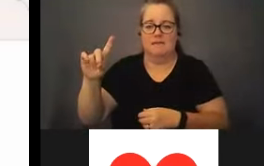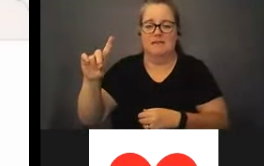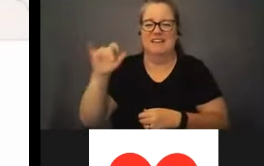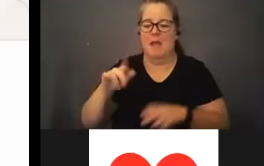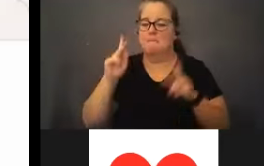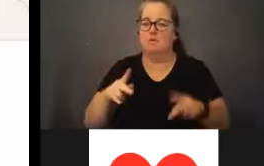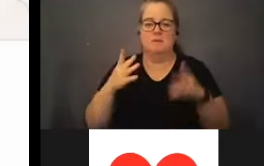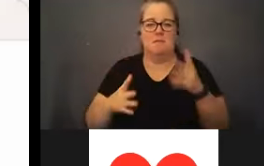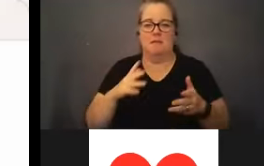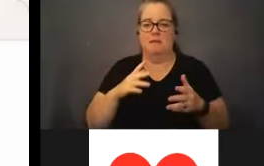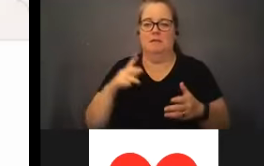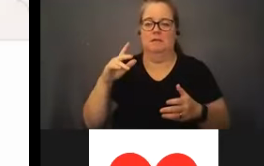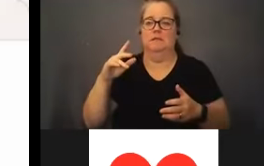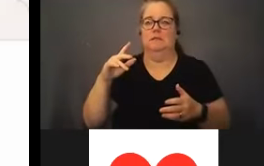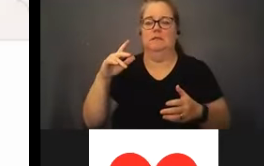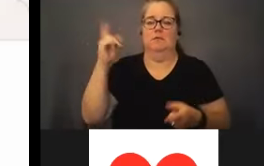10%.